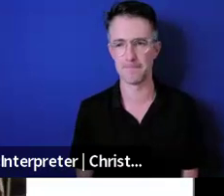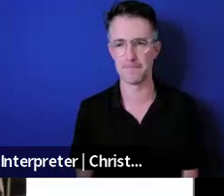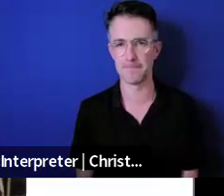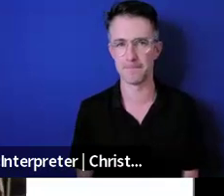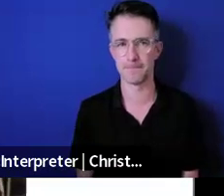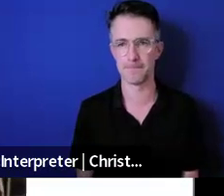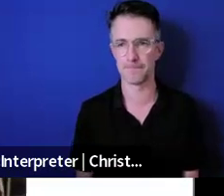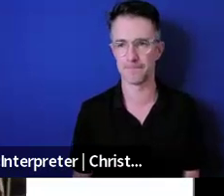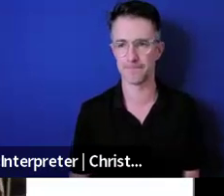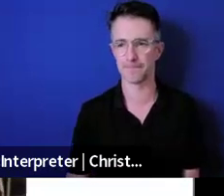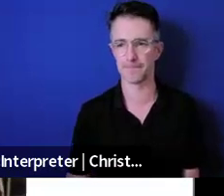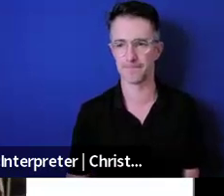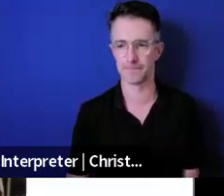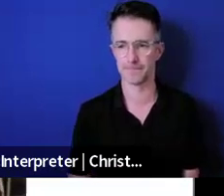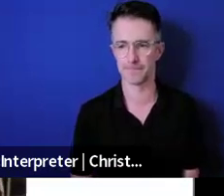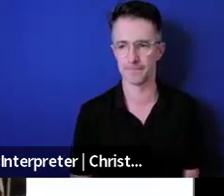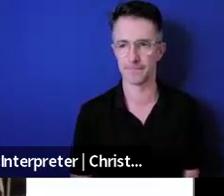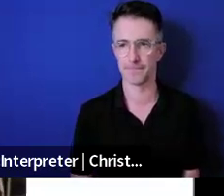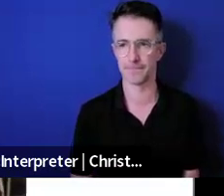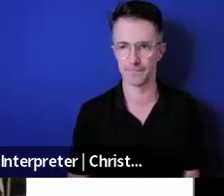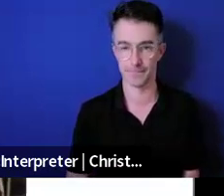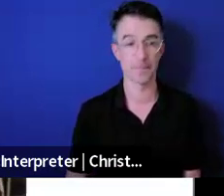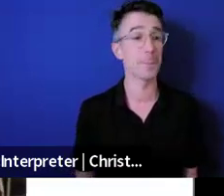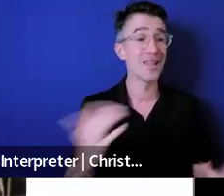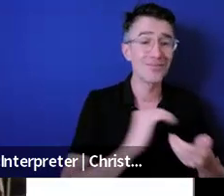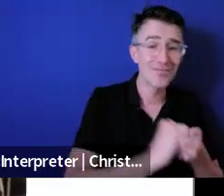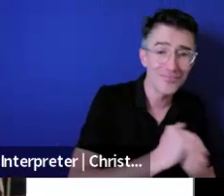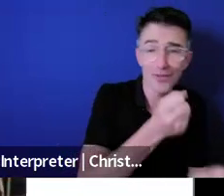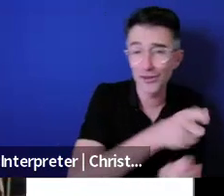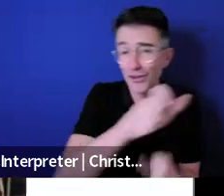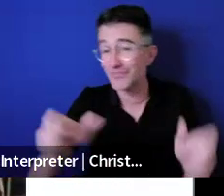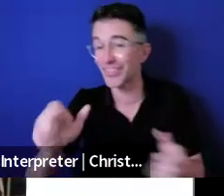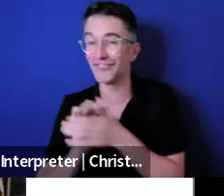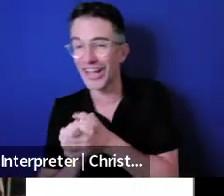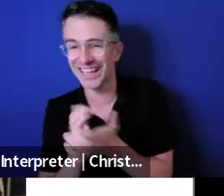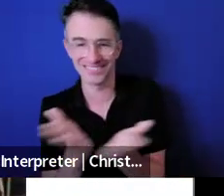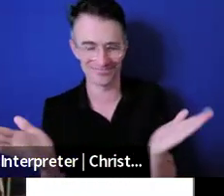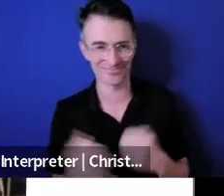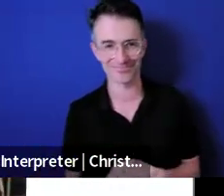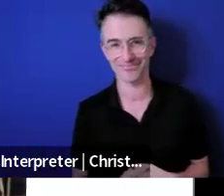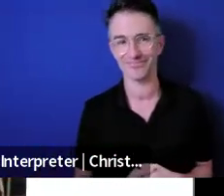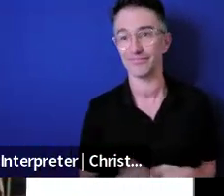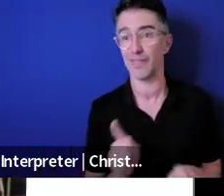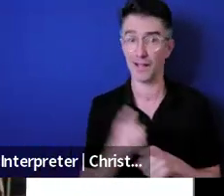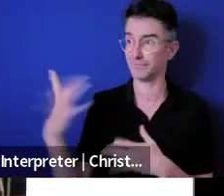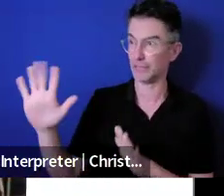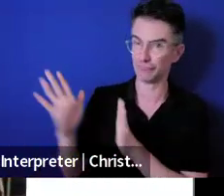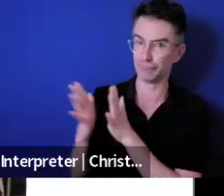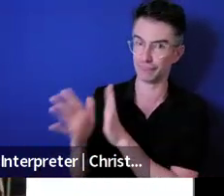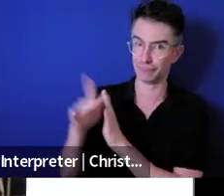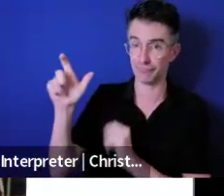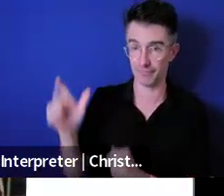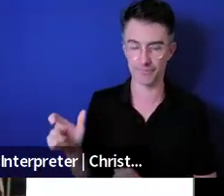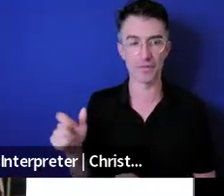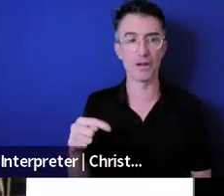Thank you very much, colleagues. So as Alradi mentioned, this webinar is part of the series related to